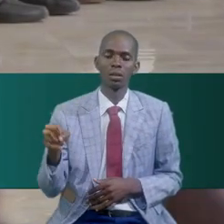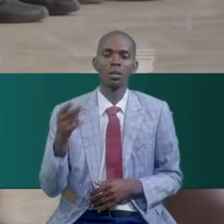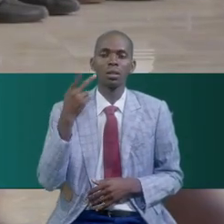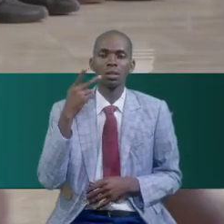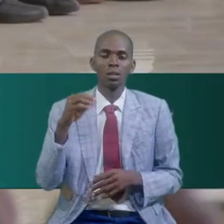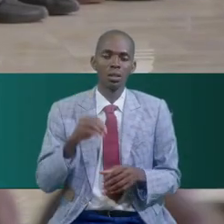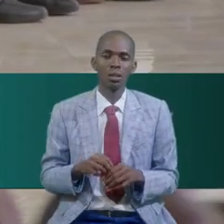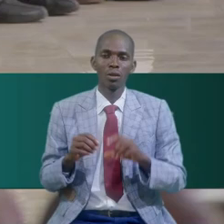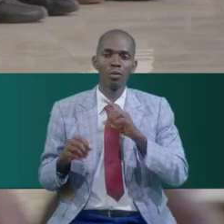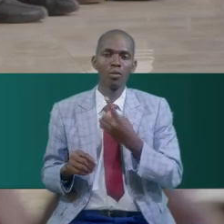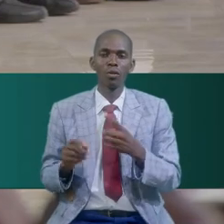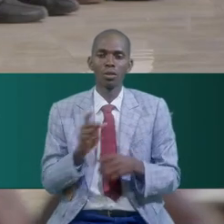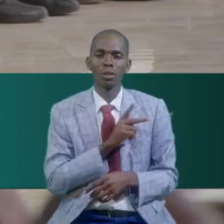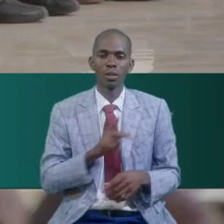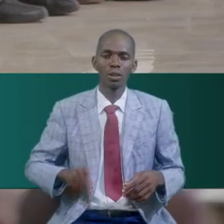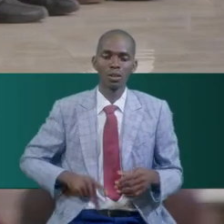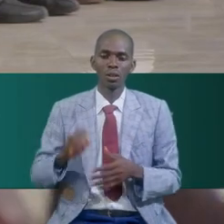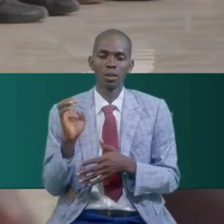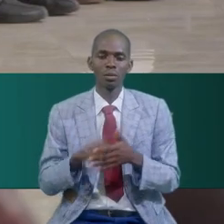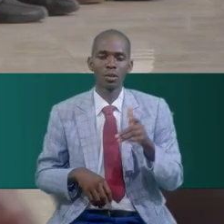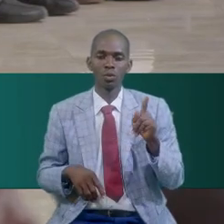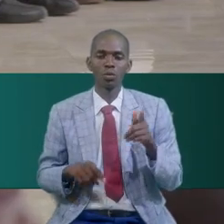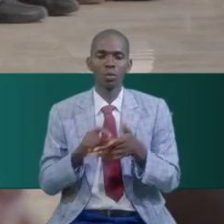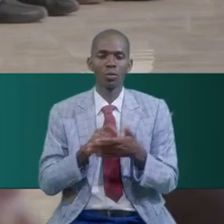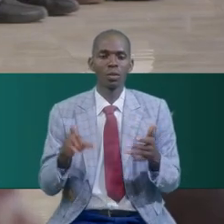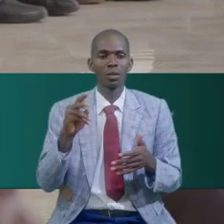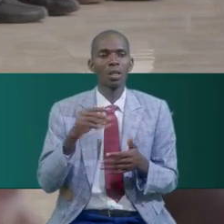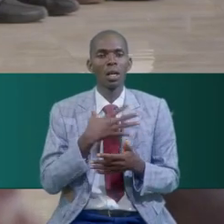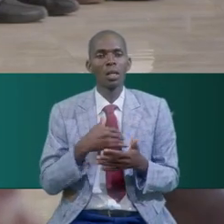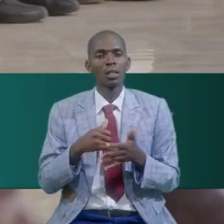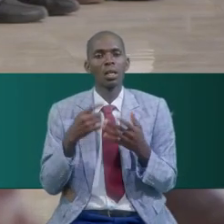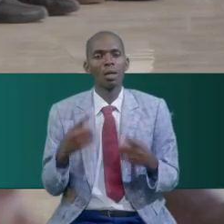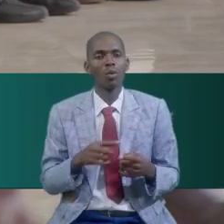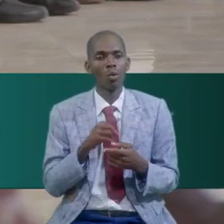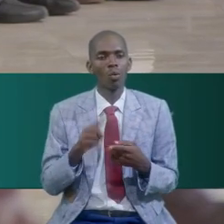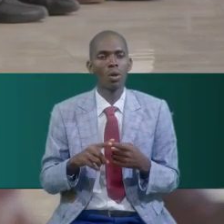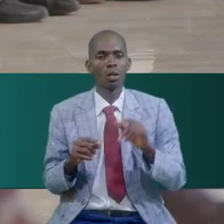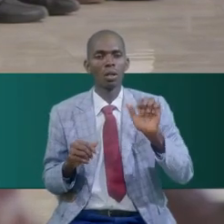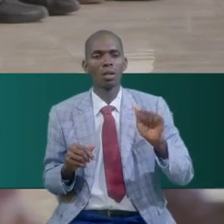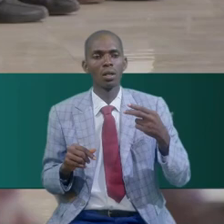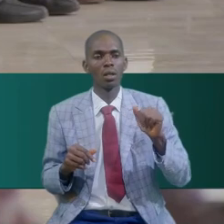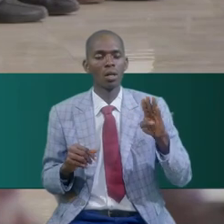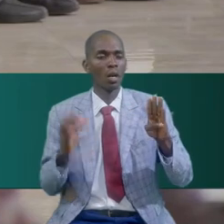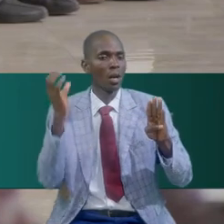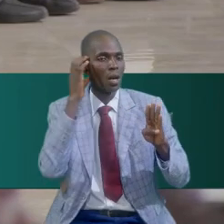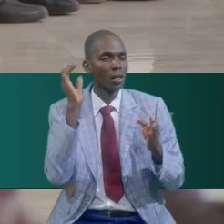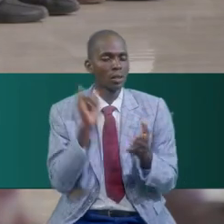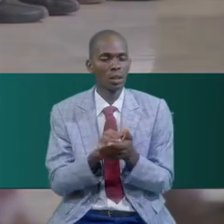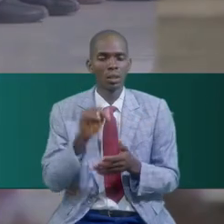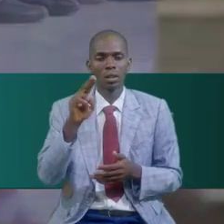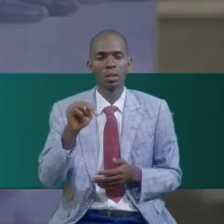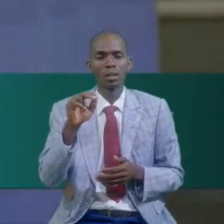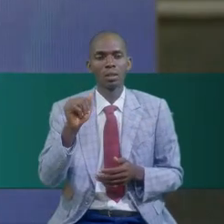verse 16. And it came to pass when Ahab heard that Naboth was dead, that